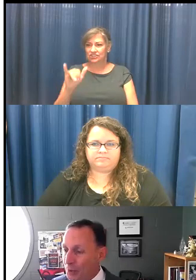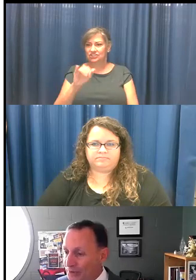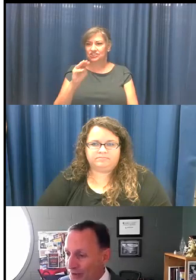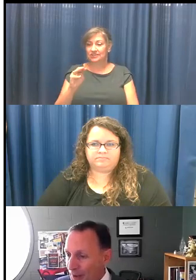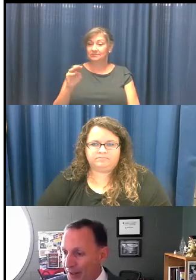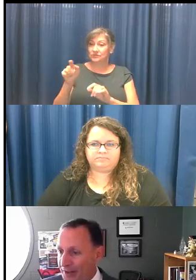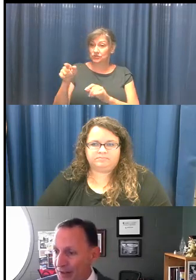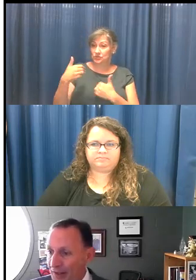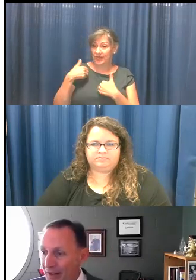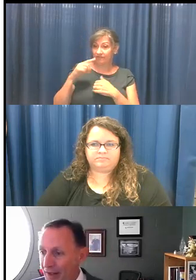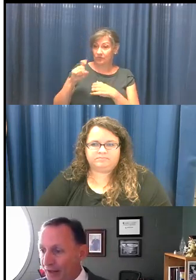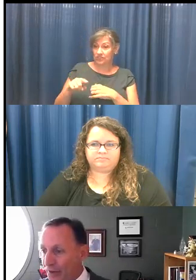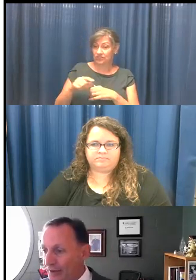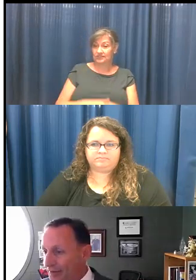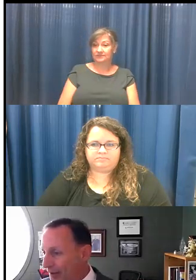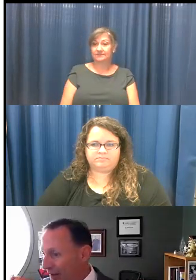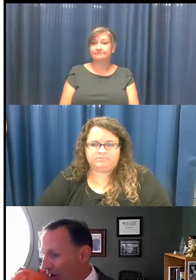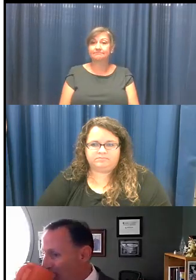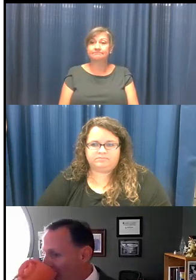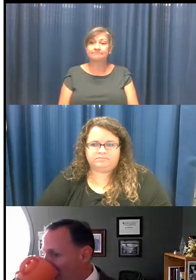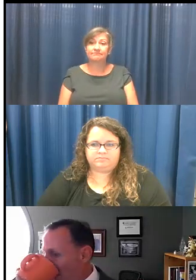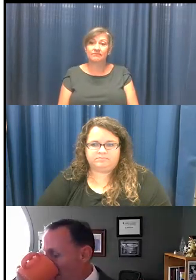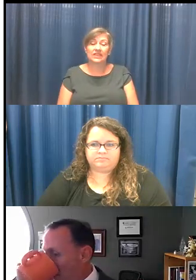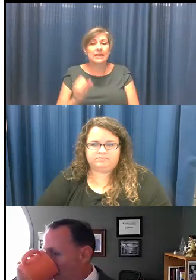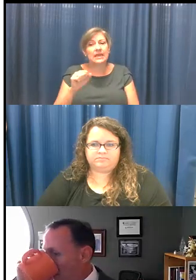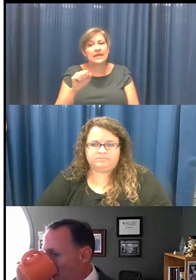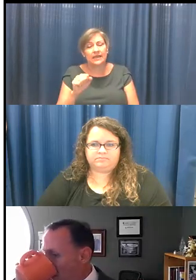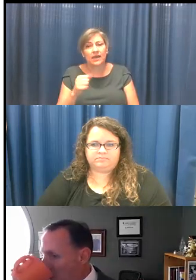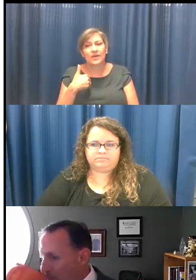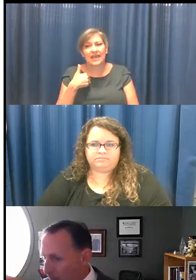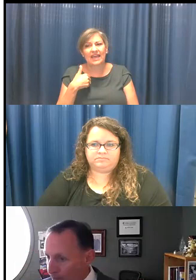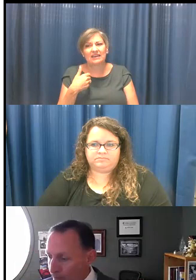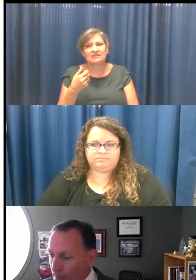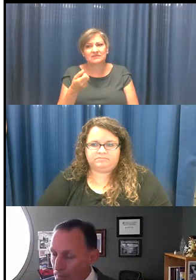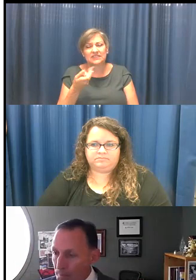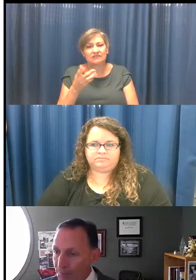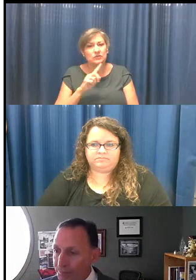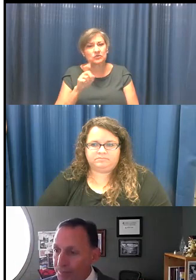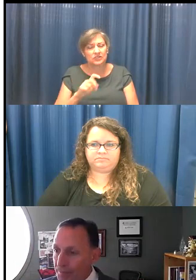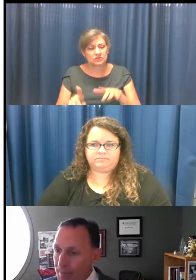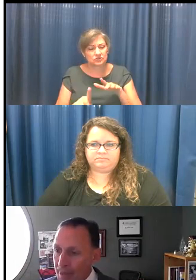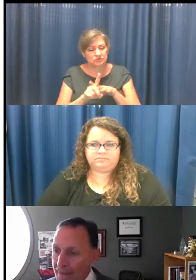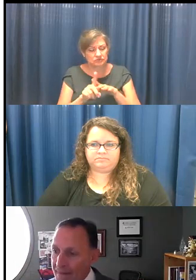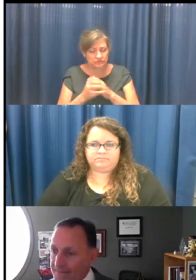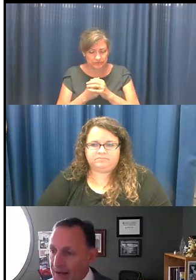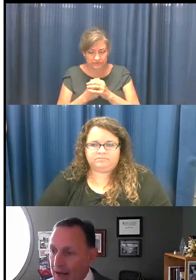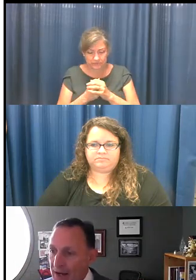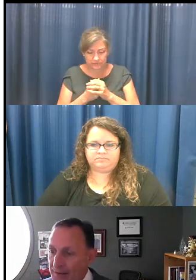we have questions I might address? Yeah, we have a couple of questions that came in.